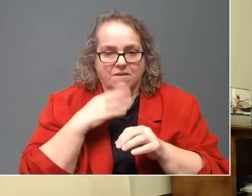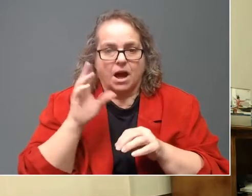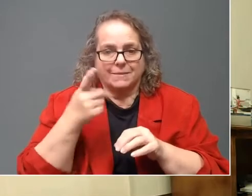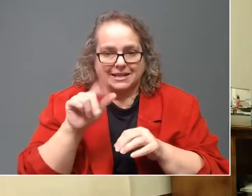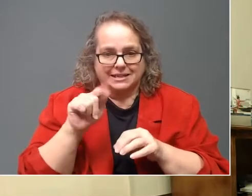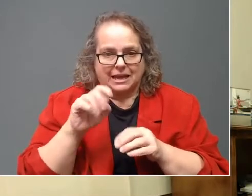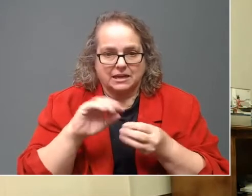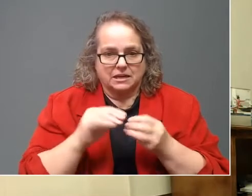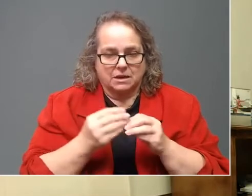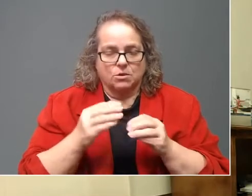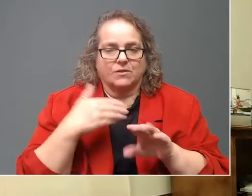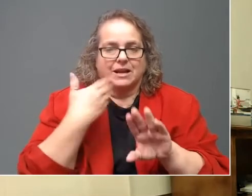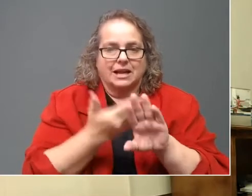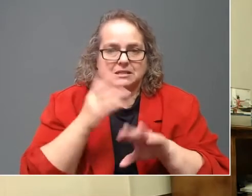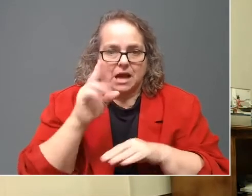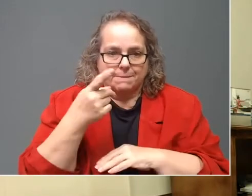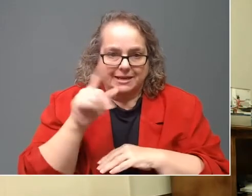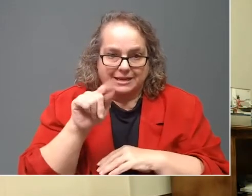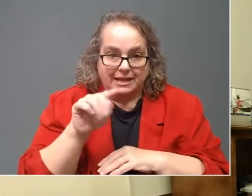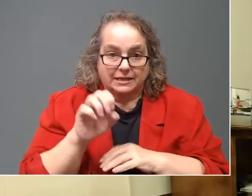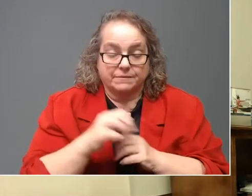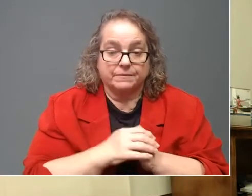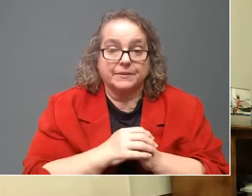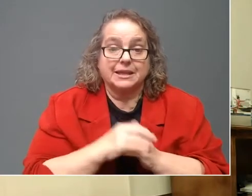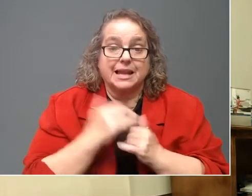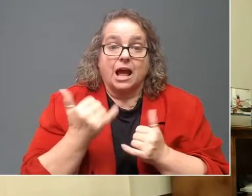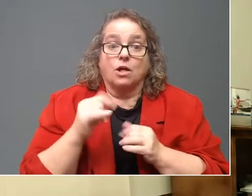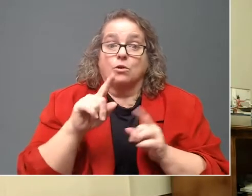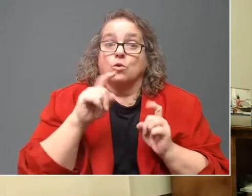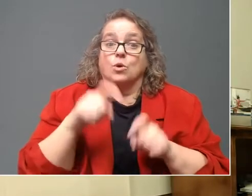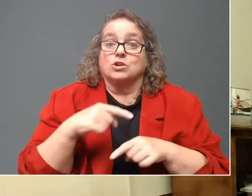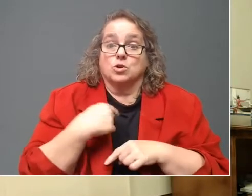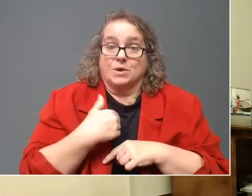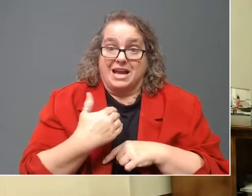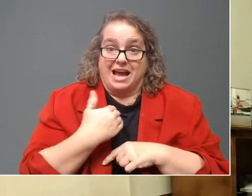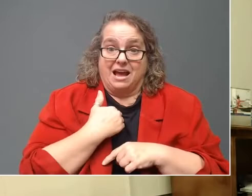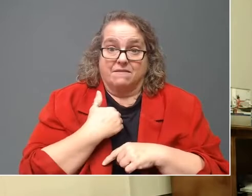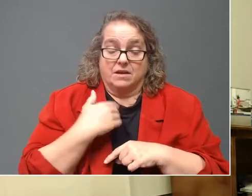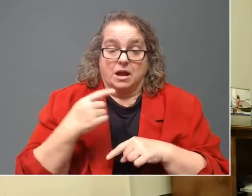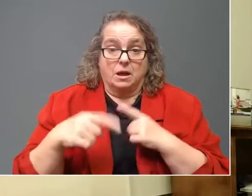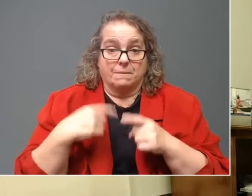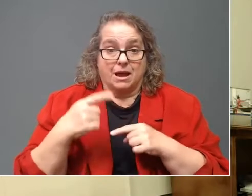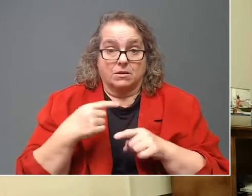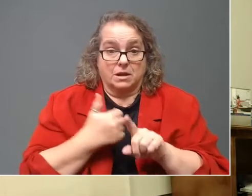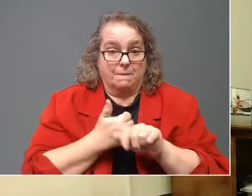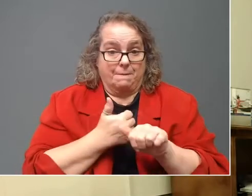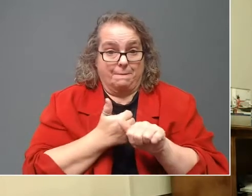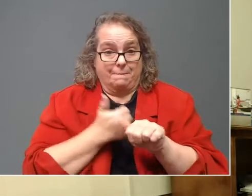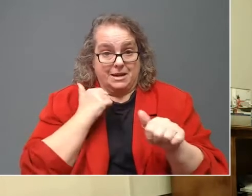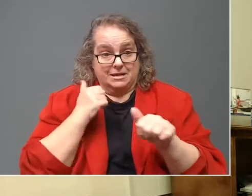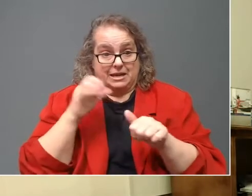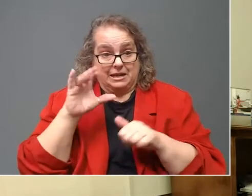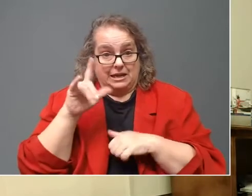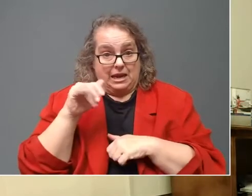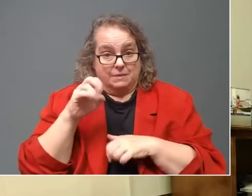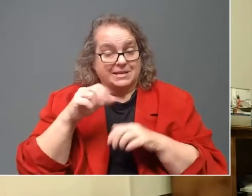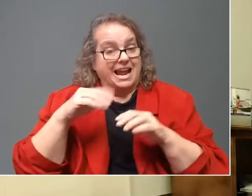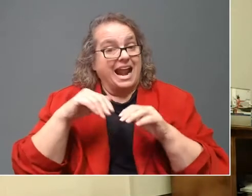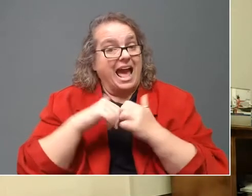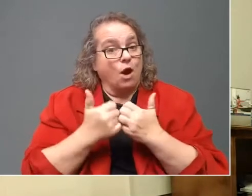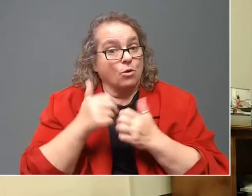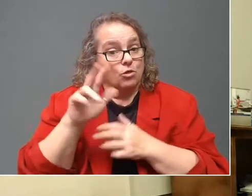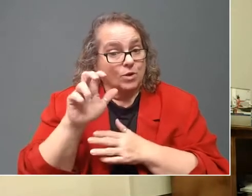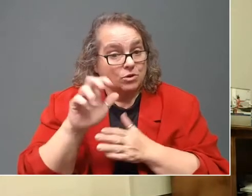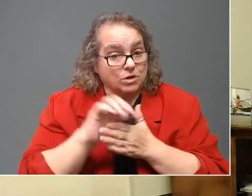next update. Now, the questions we've had about the backdated claims and how the $300 weekly